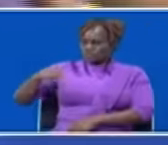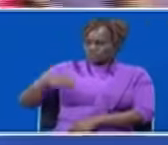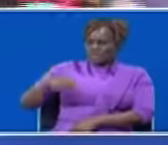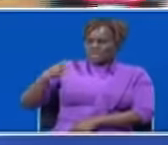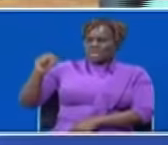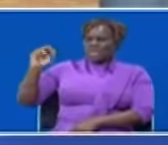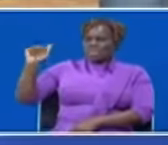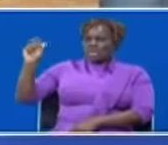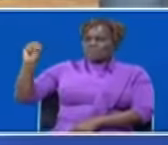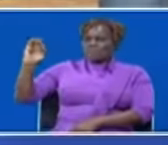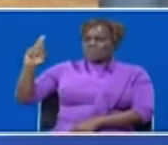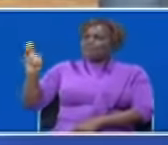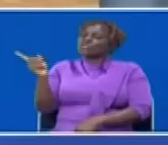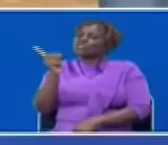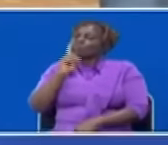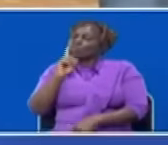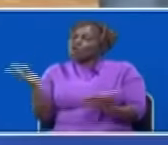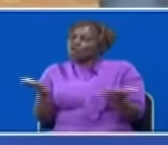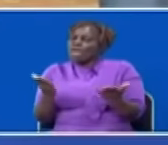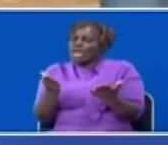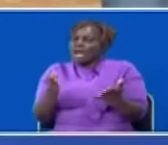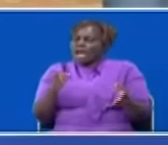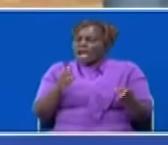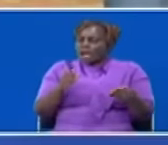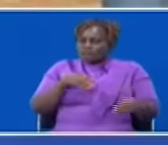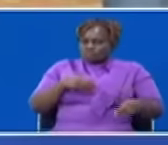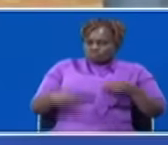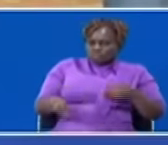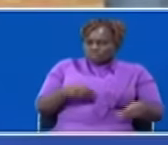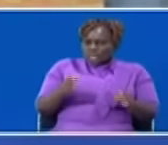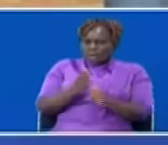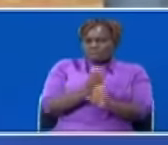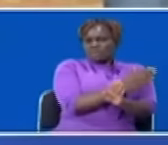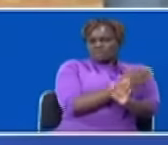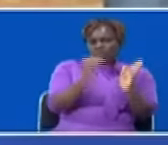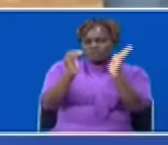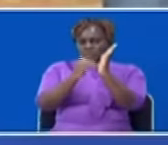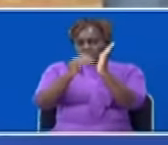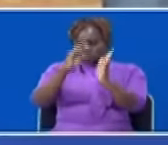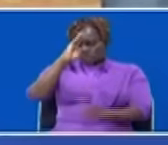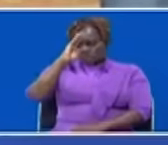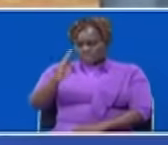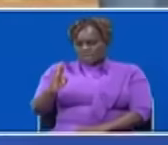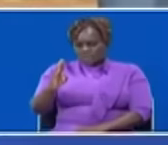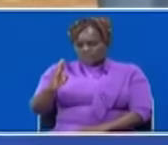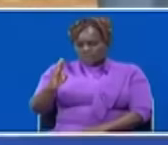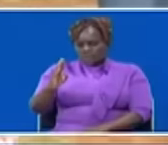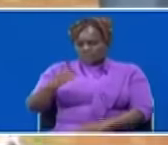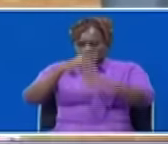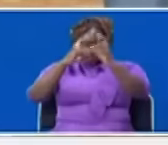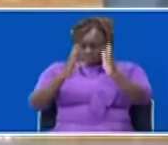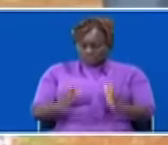they are here in Nyamira. And tomorrow, they'll be headed to Busia before heading to Machakos on Sunday. Rashid